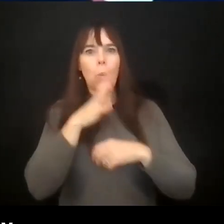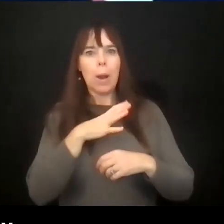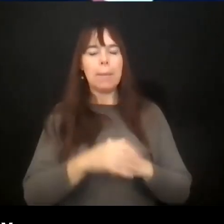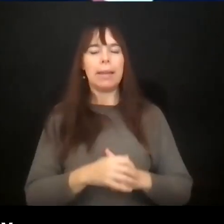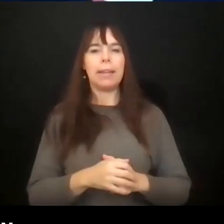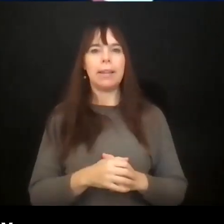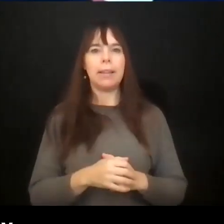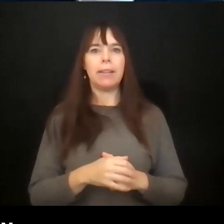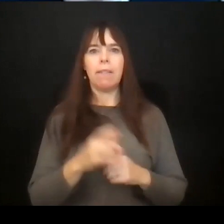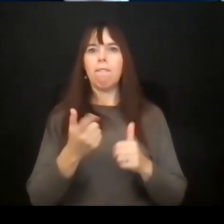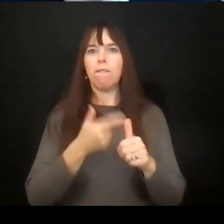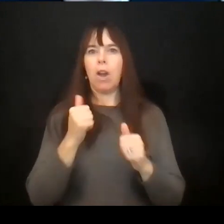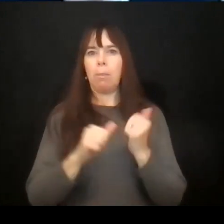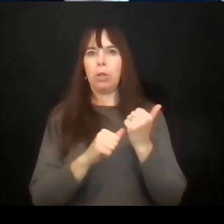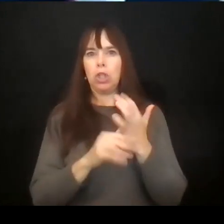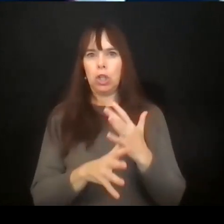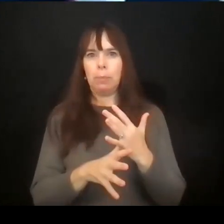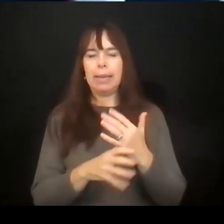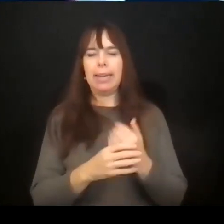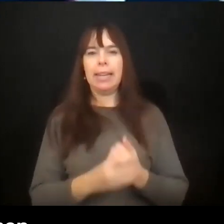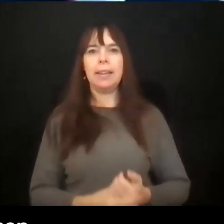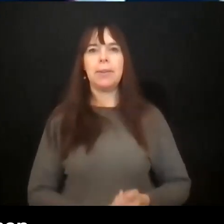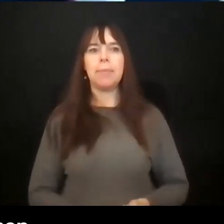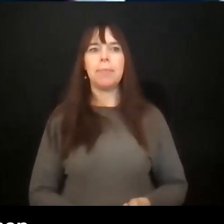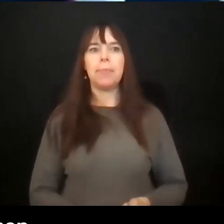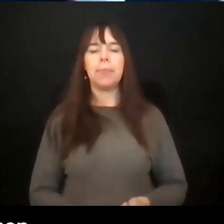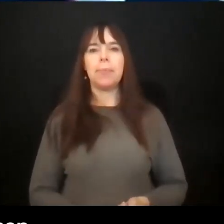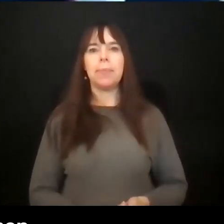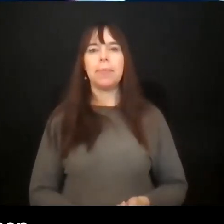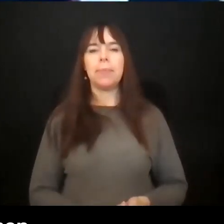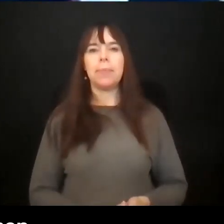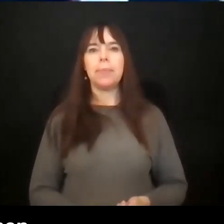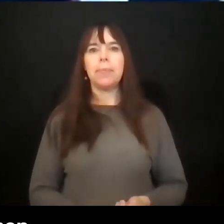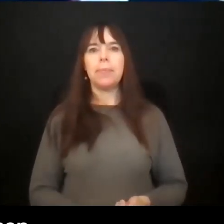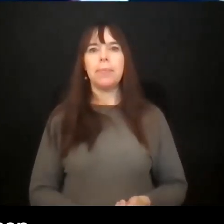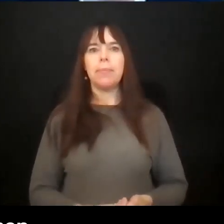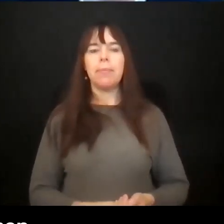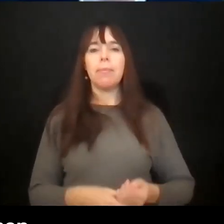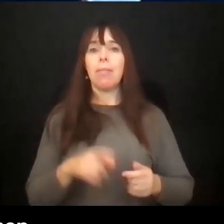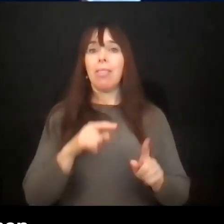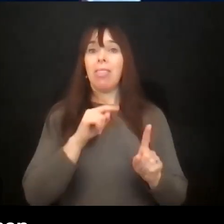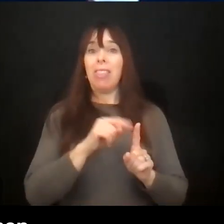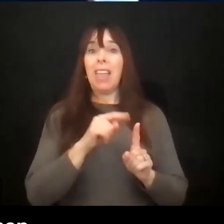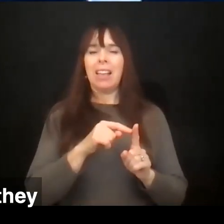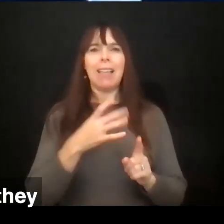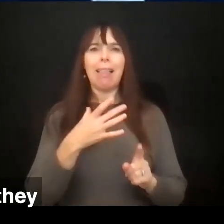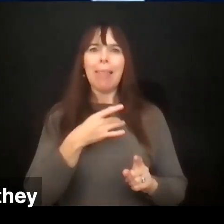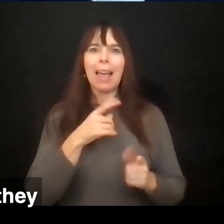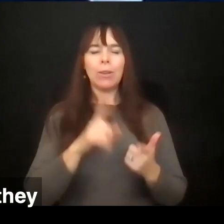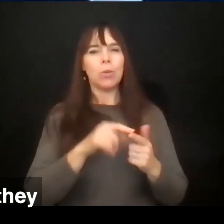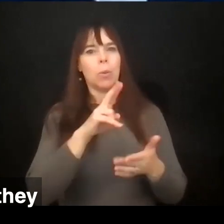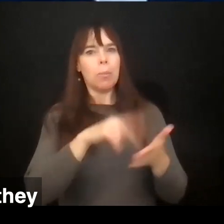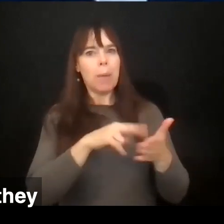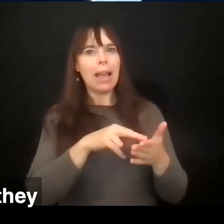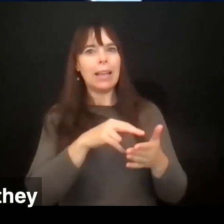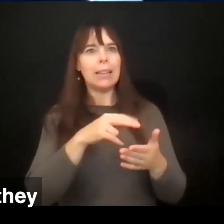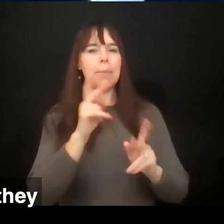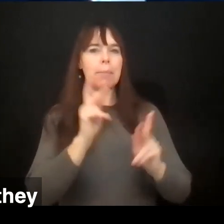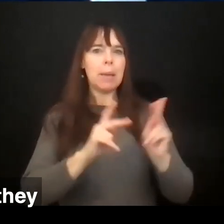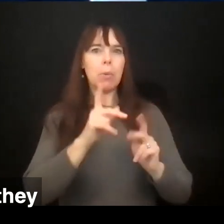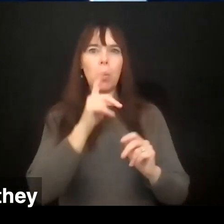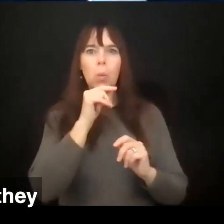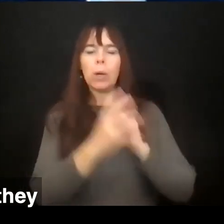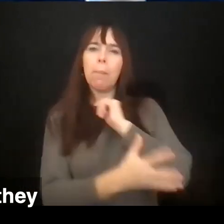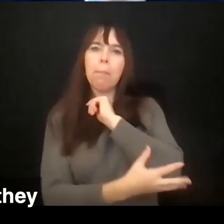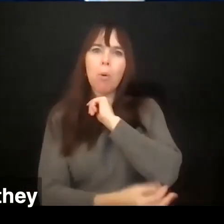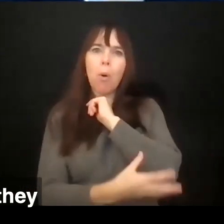It's done in Germany, and she preferred to paint peasant women or peasants because